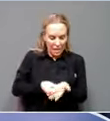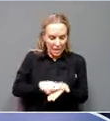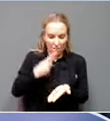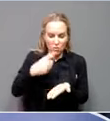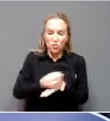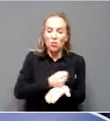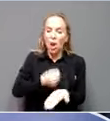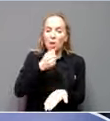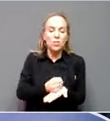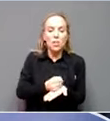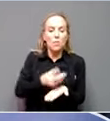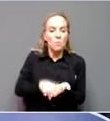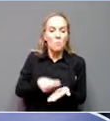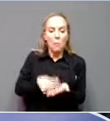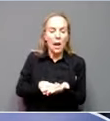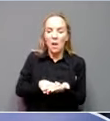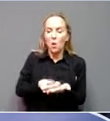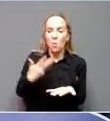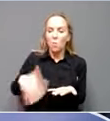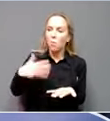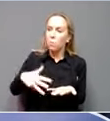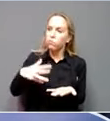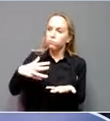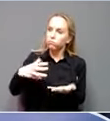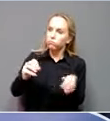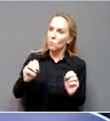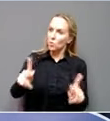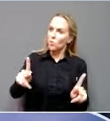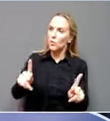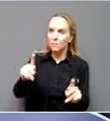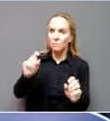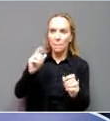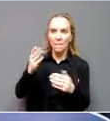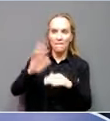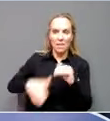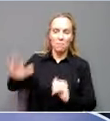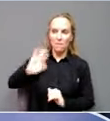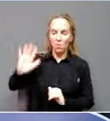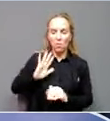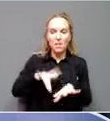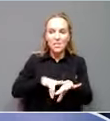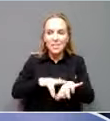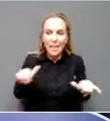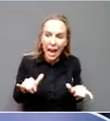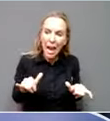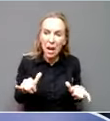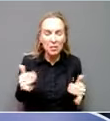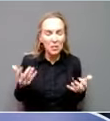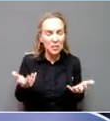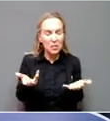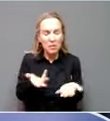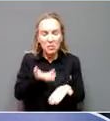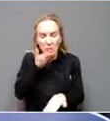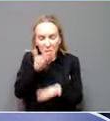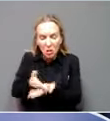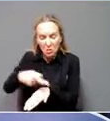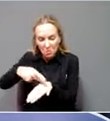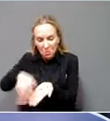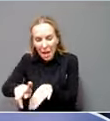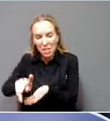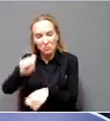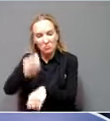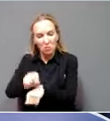before out there. And at the same time, there are better, good paying jobs, more than ever before,